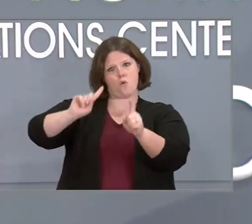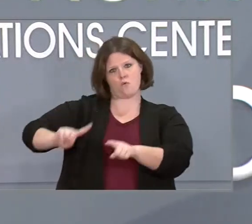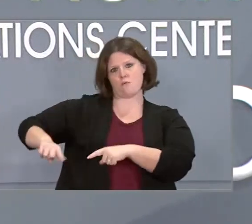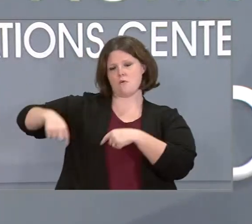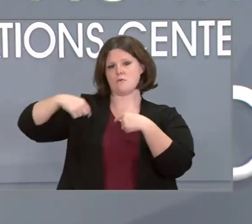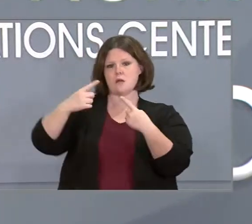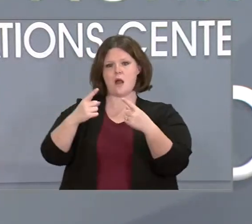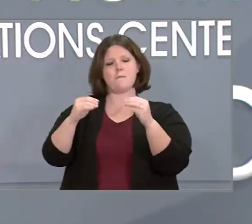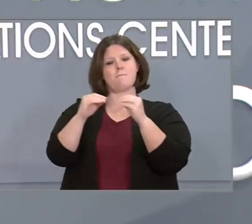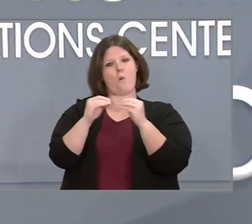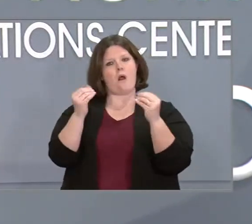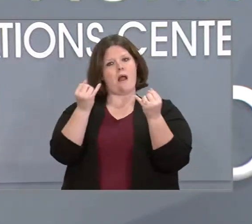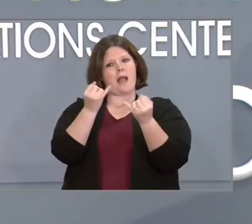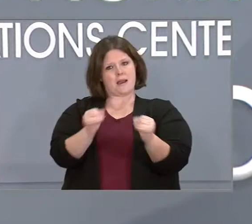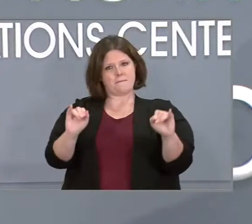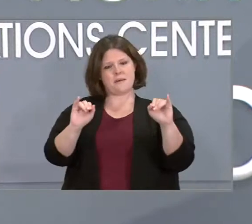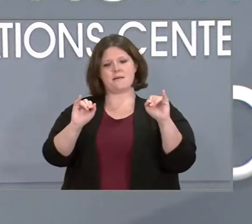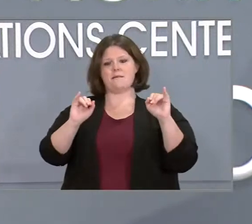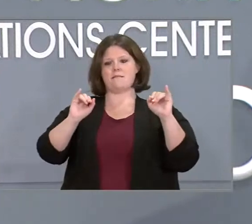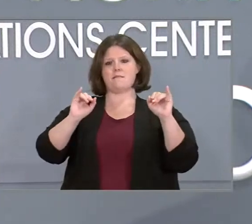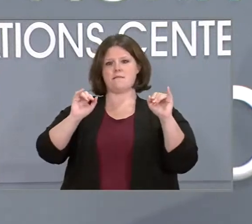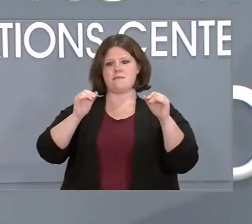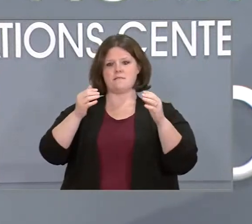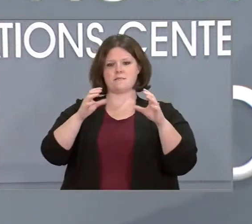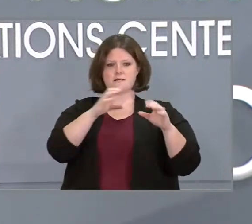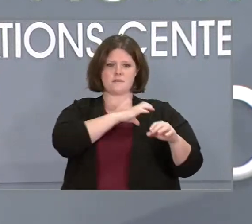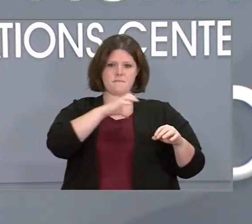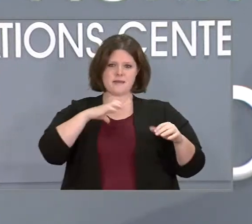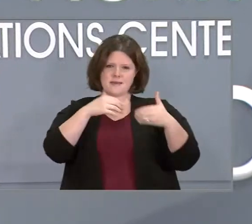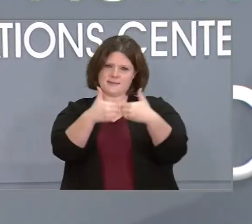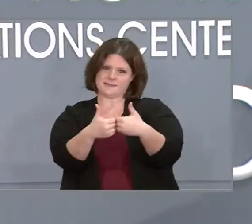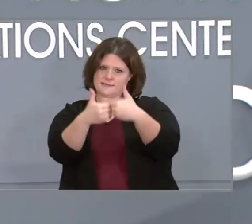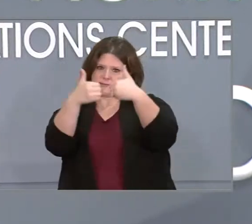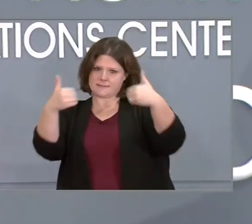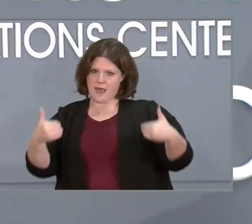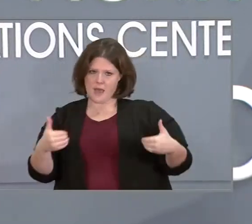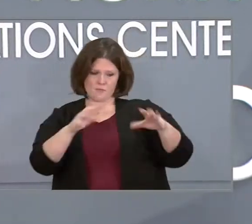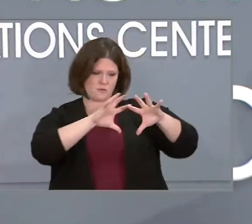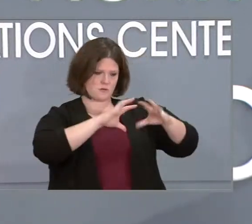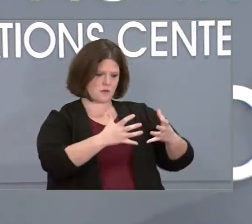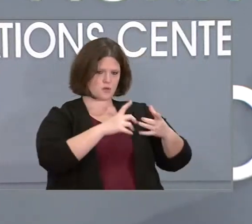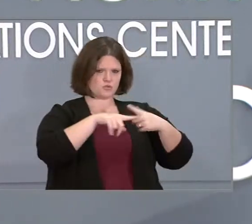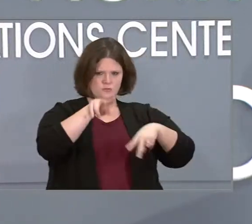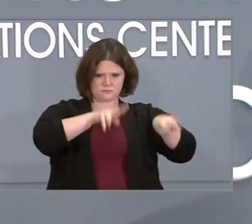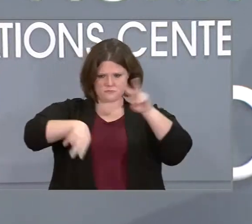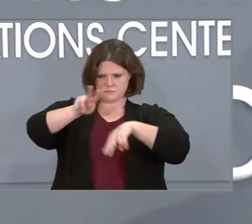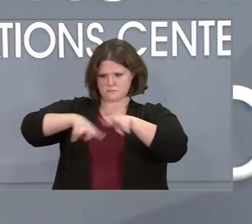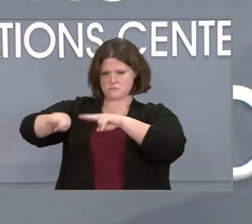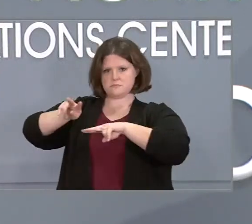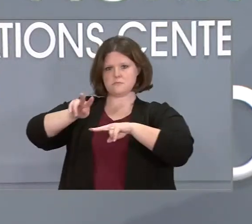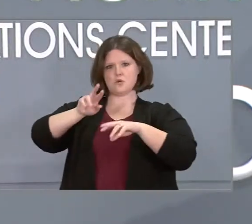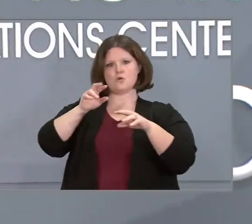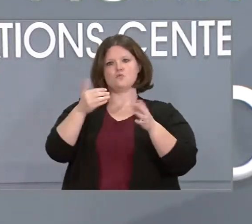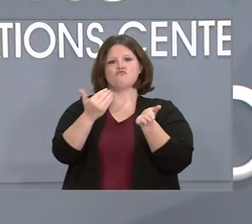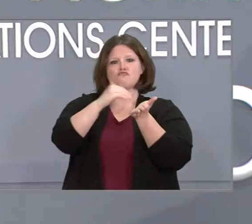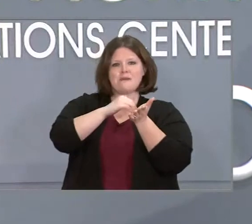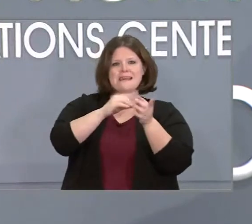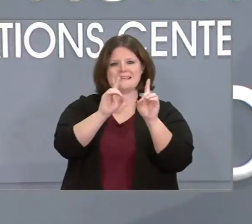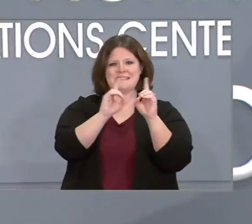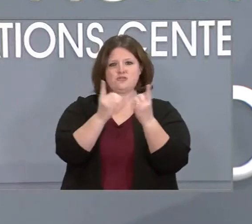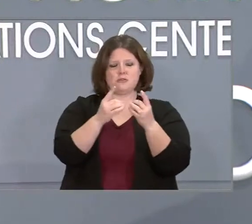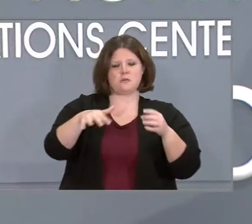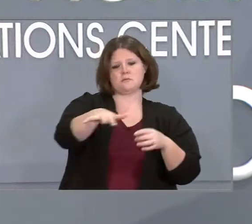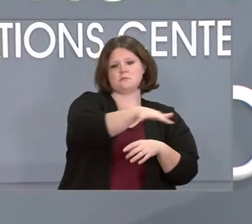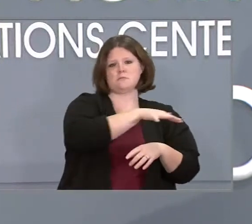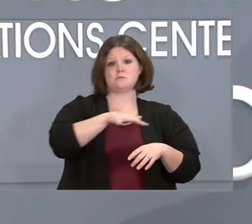an independent redistricting committee. I think that is the way to do it. We've seen it successful